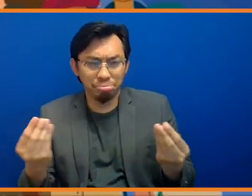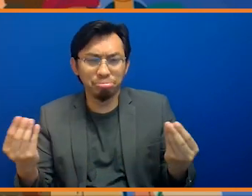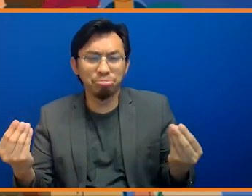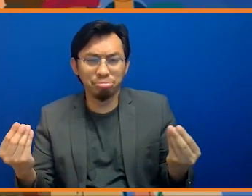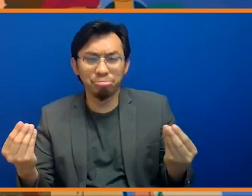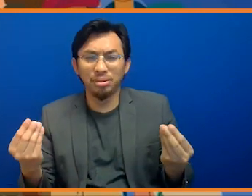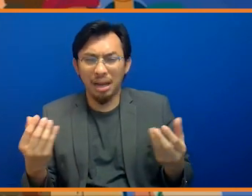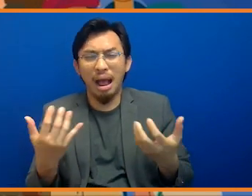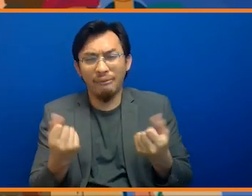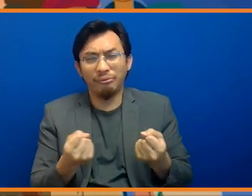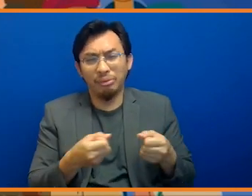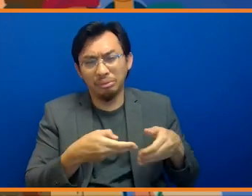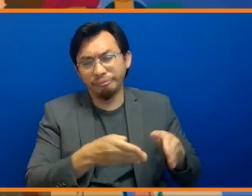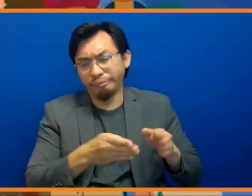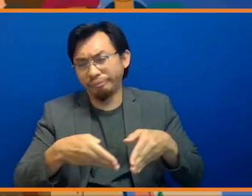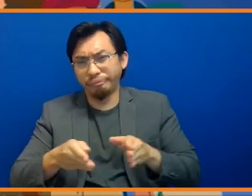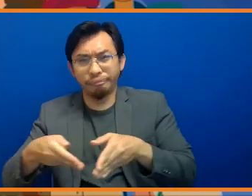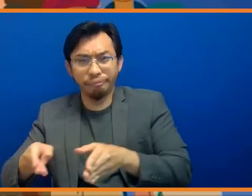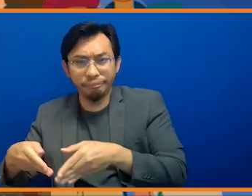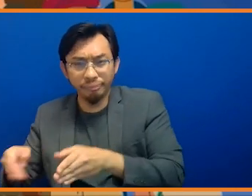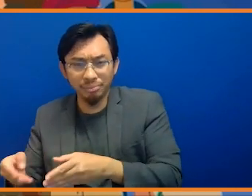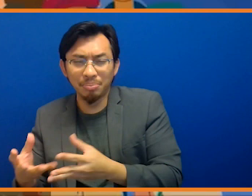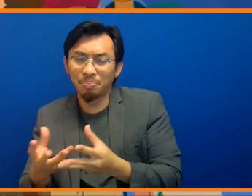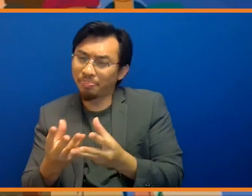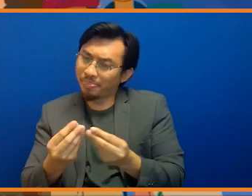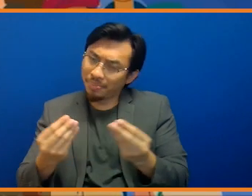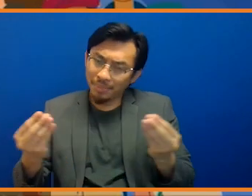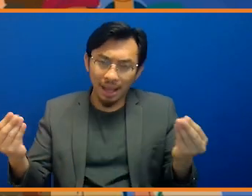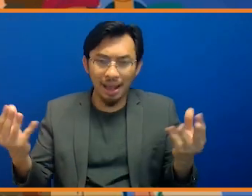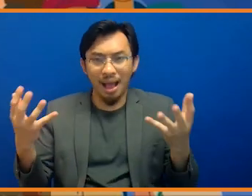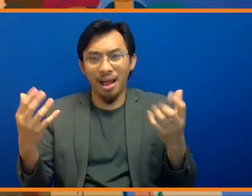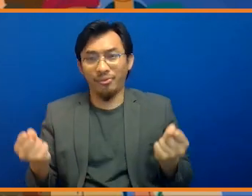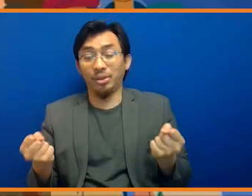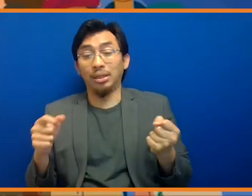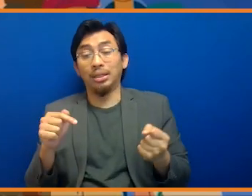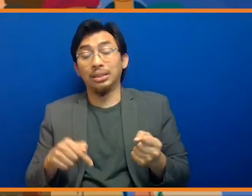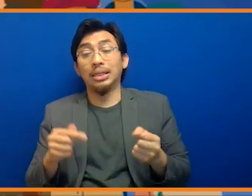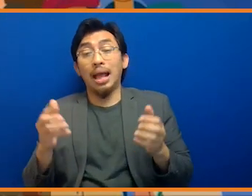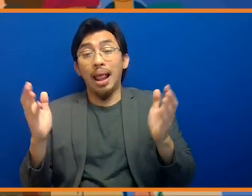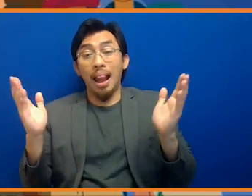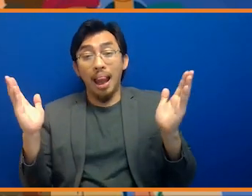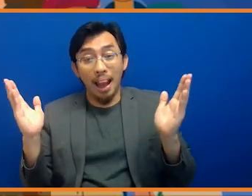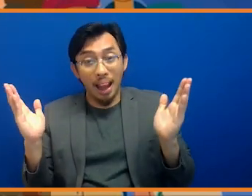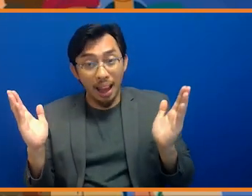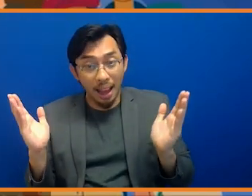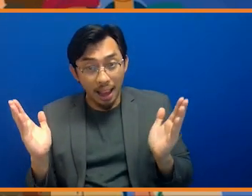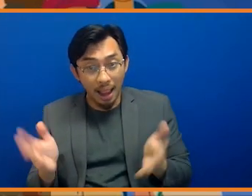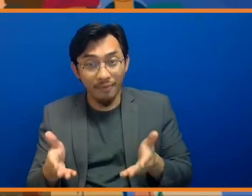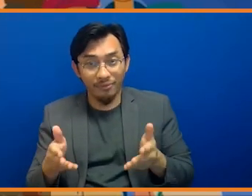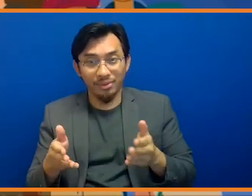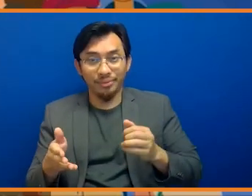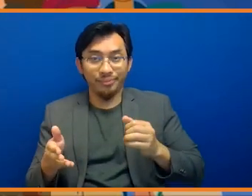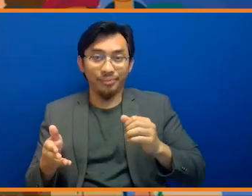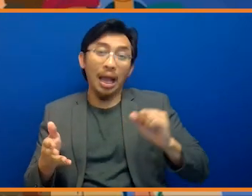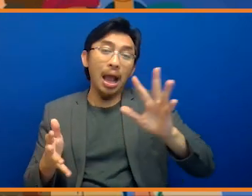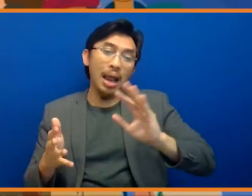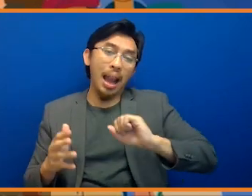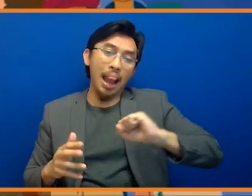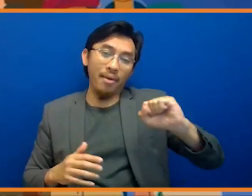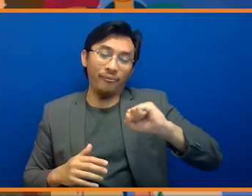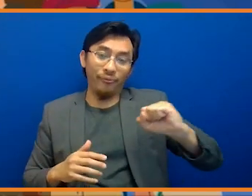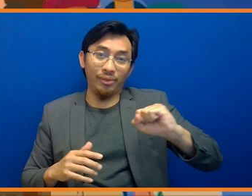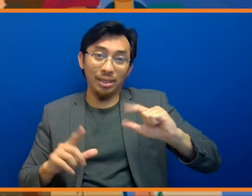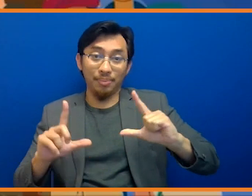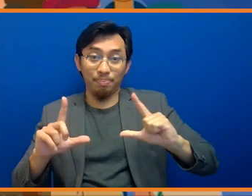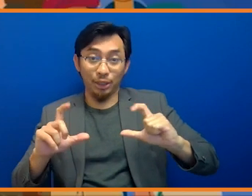many means, many methodology, many things. What we have. This in the left side picture is from